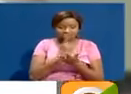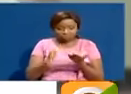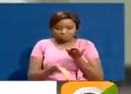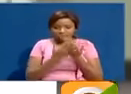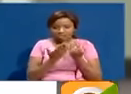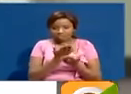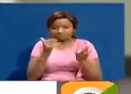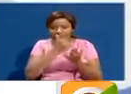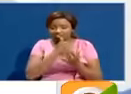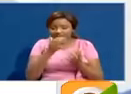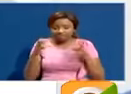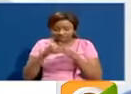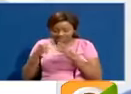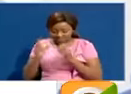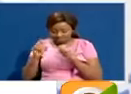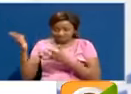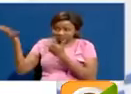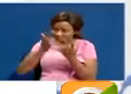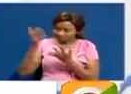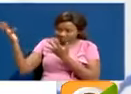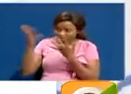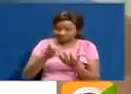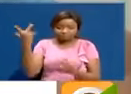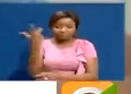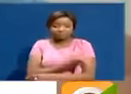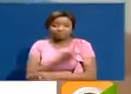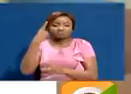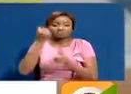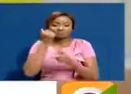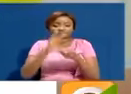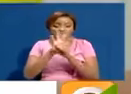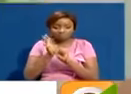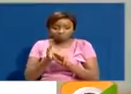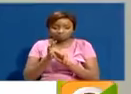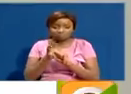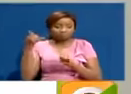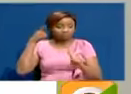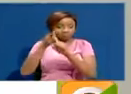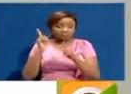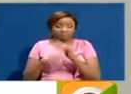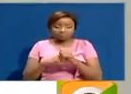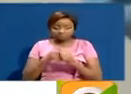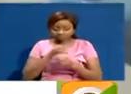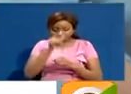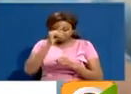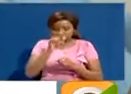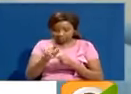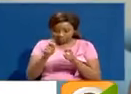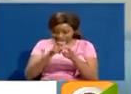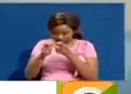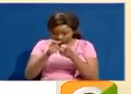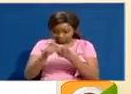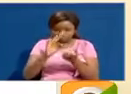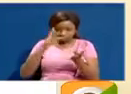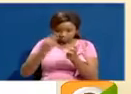private pharmaceutical companies to import coronavirus vaccines, albeit with the government monitoring the prices and regulating